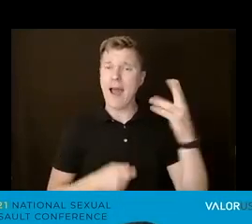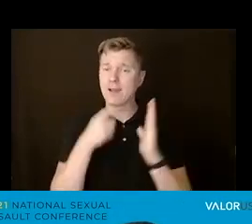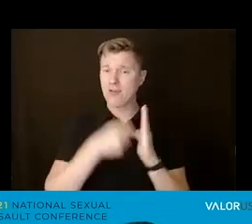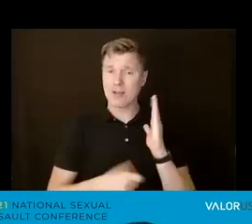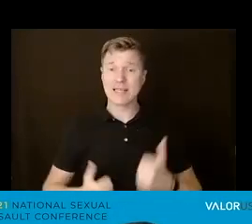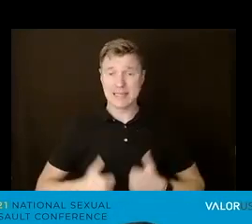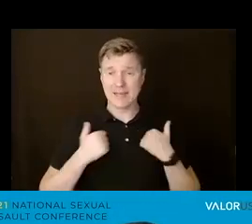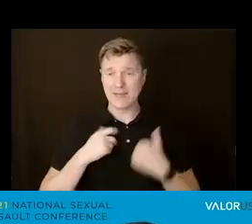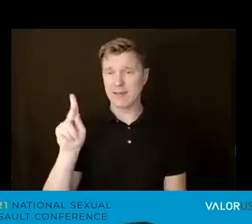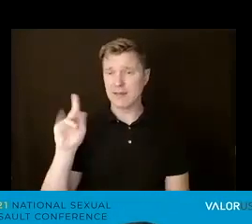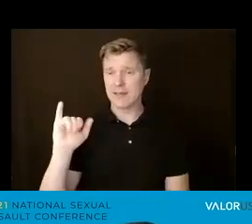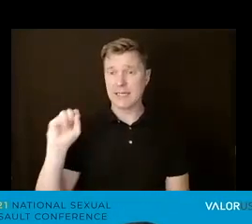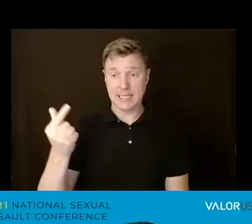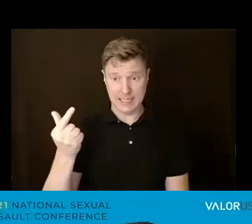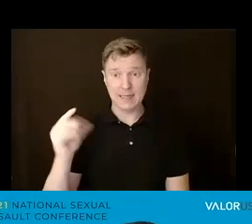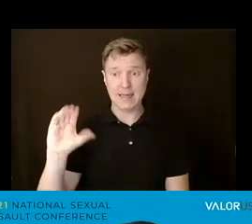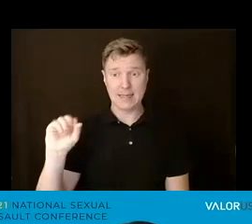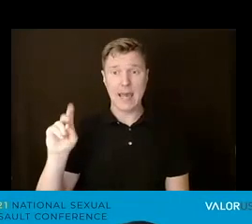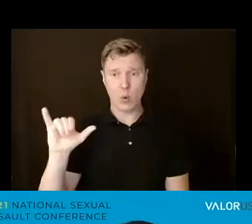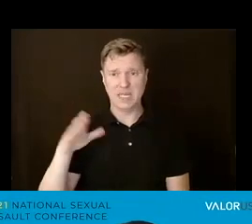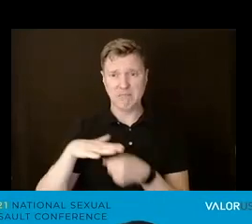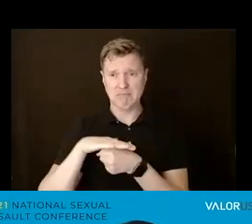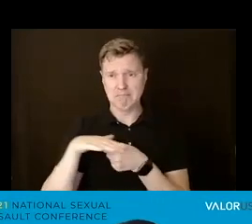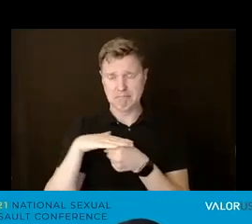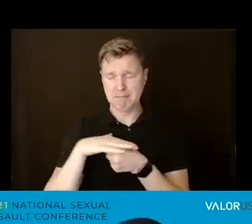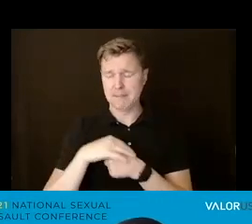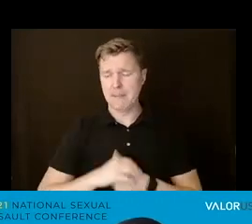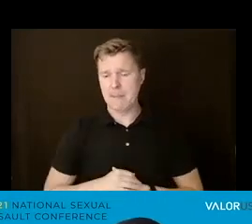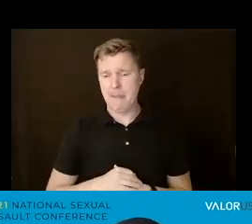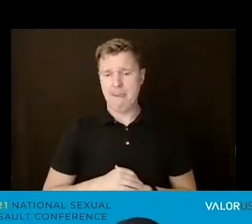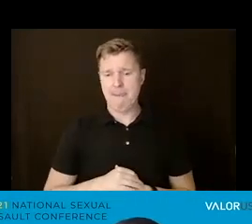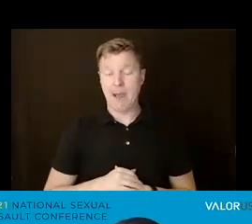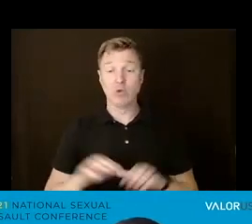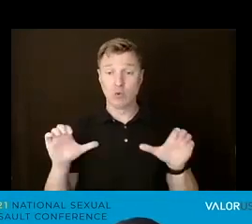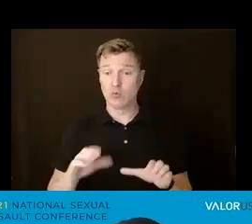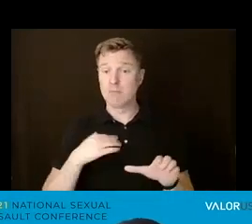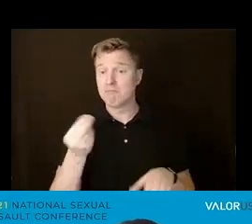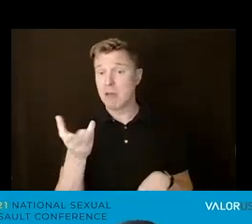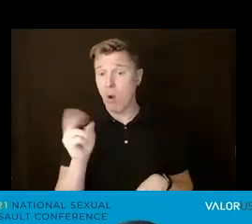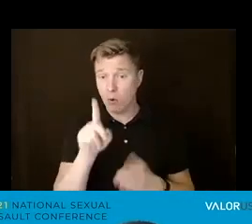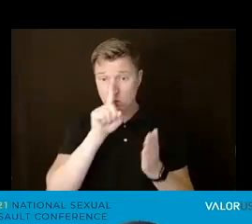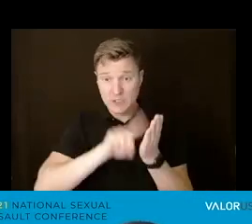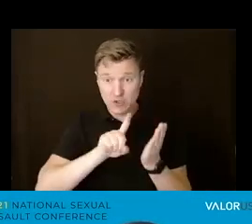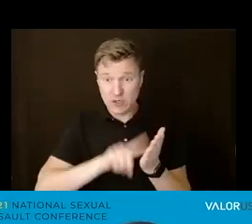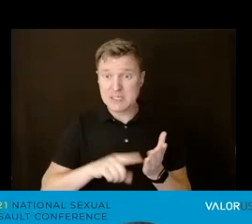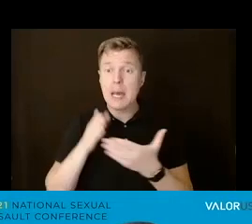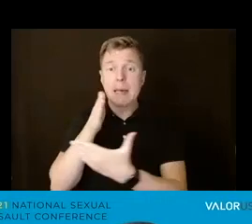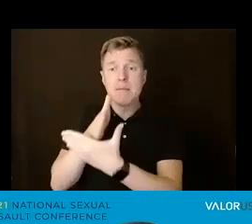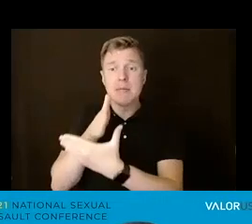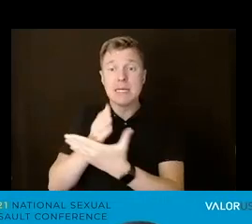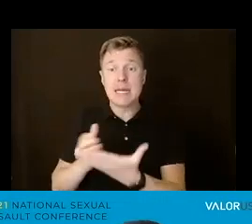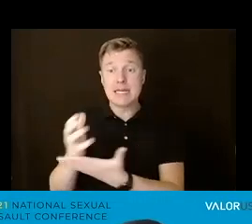County. At the time that I was doing my own research, the median income in our area